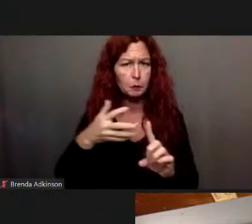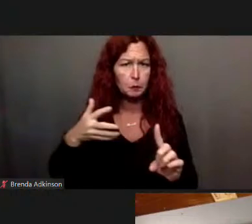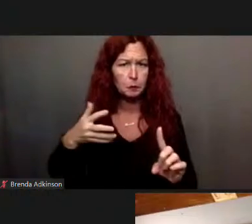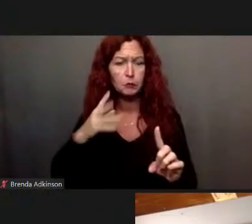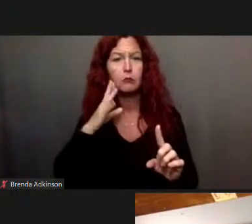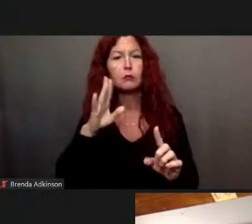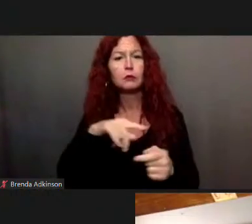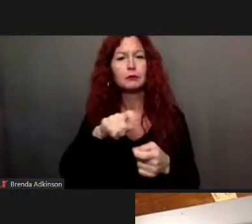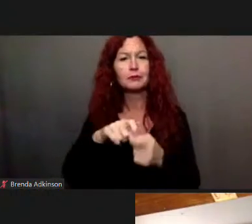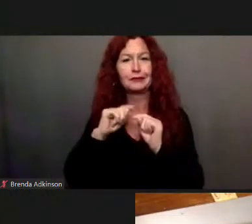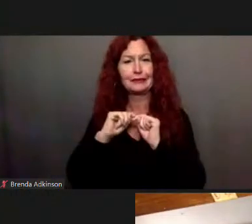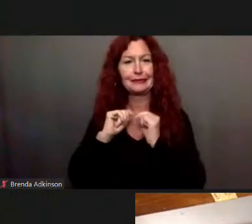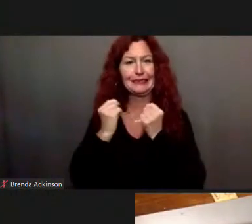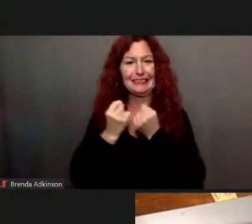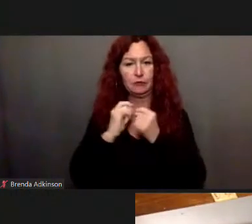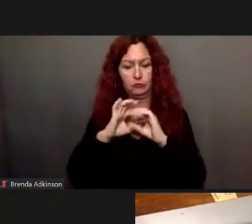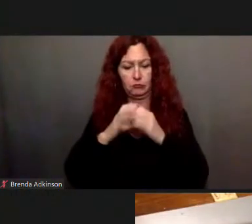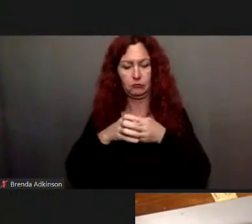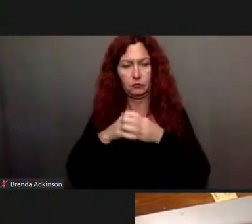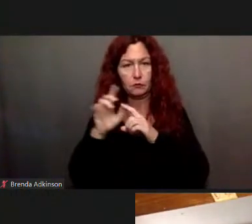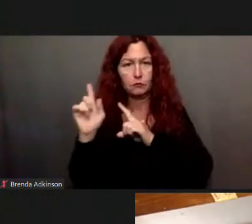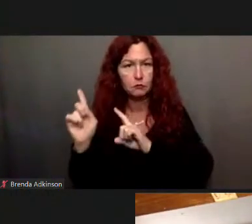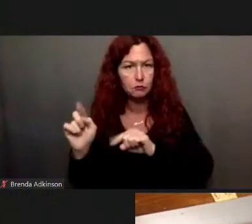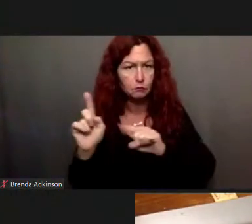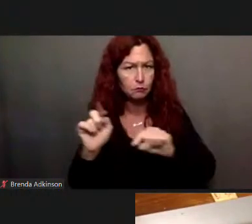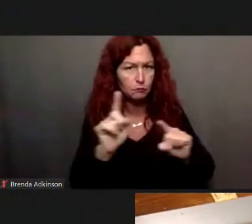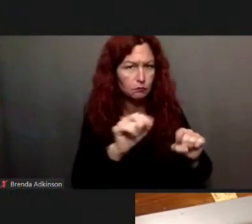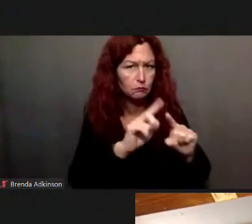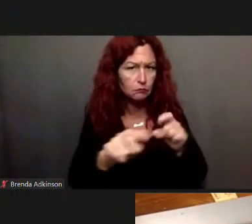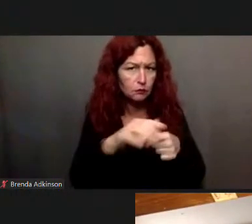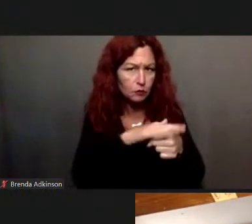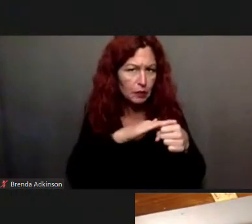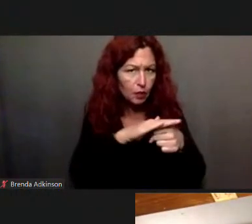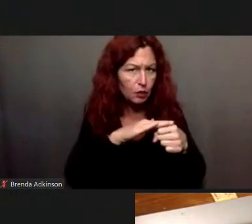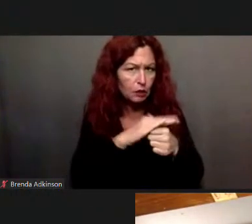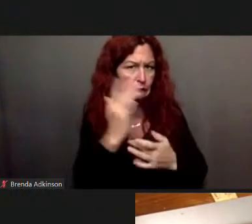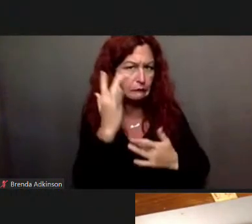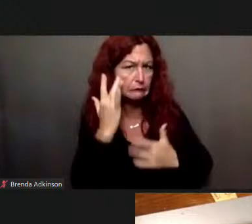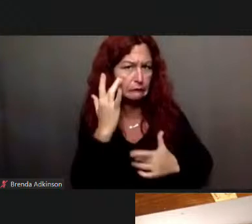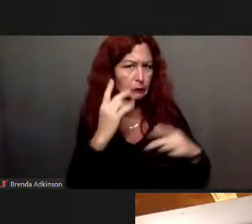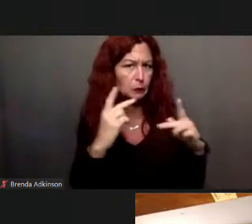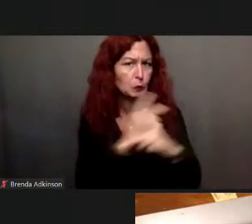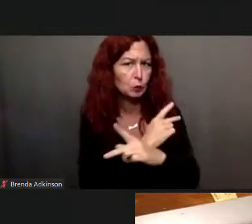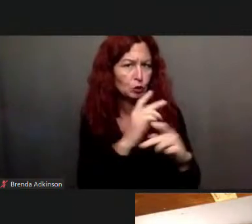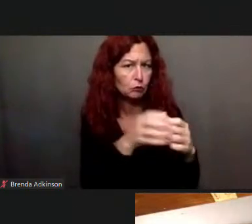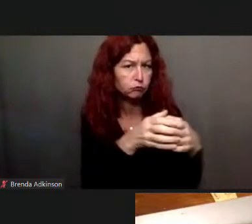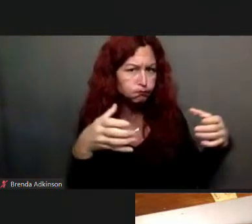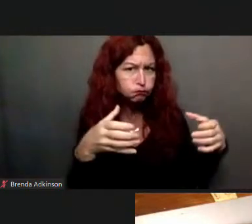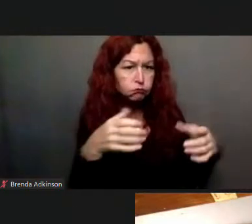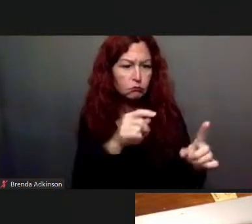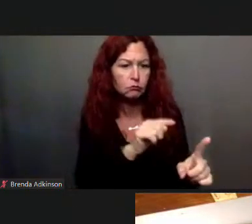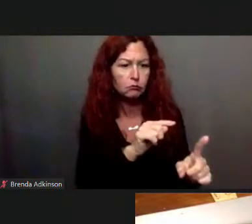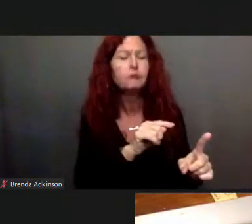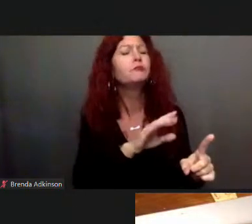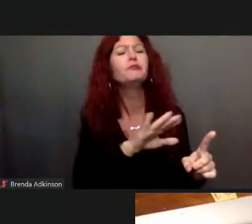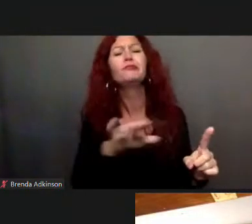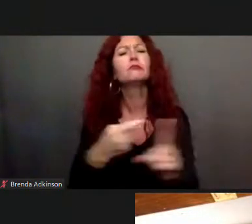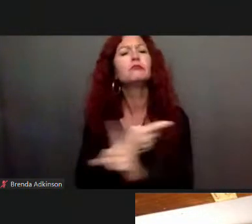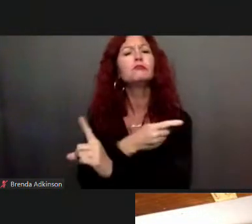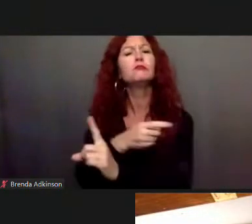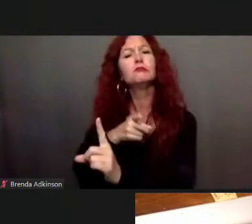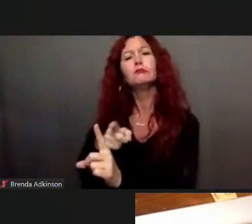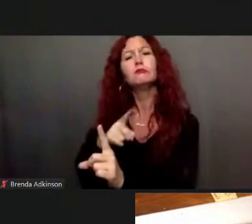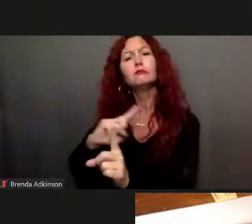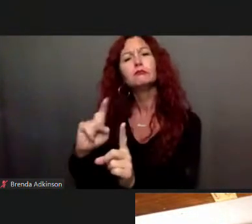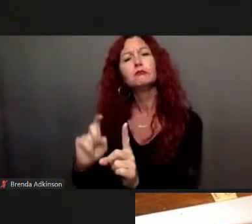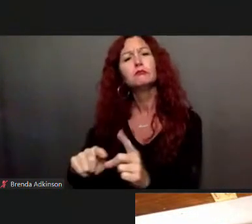also curious to see if you've had any discussions with Miami International Airport. Right now, they're still screening from